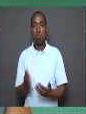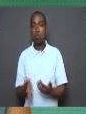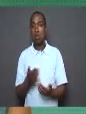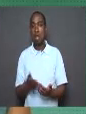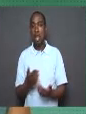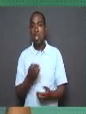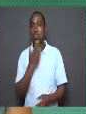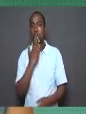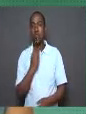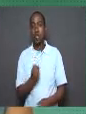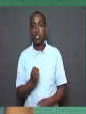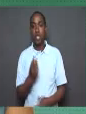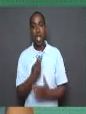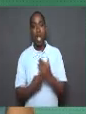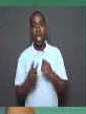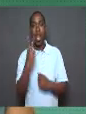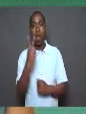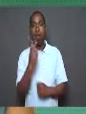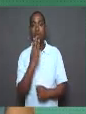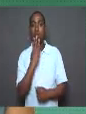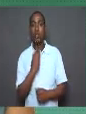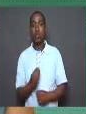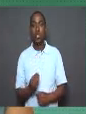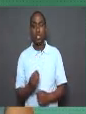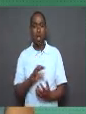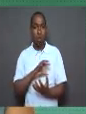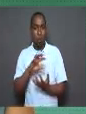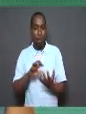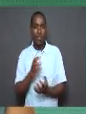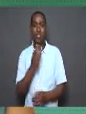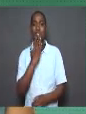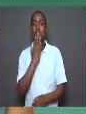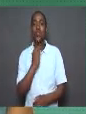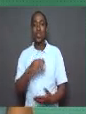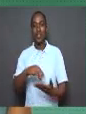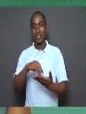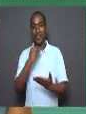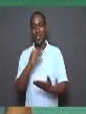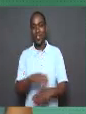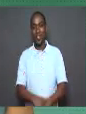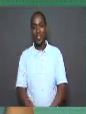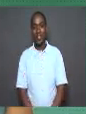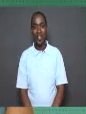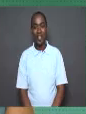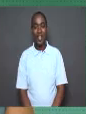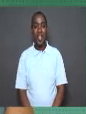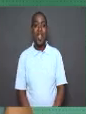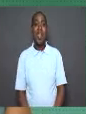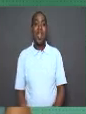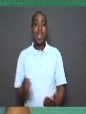sugars, double sugars, and complex sugars. As we